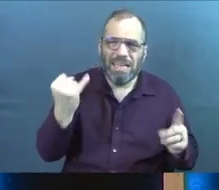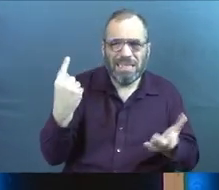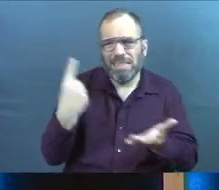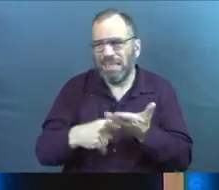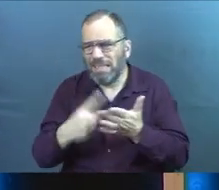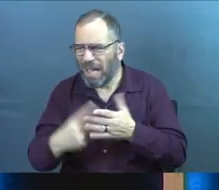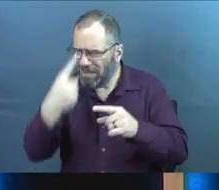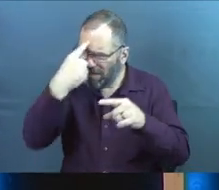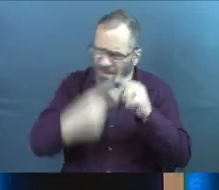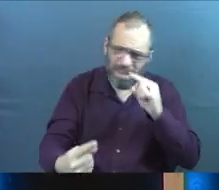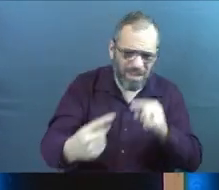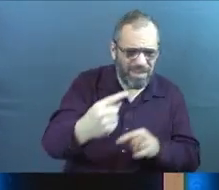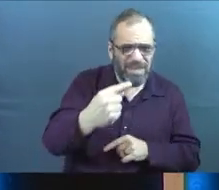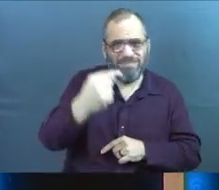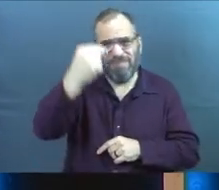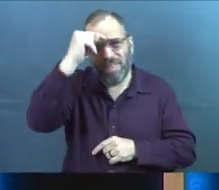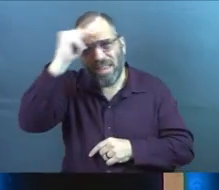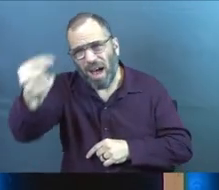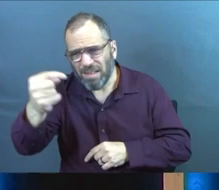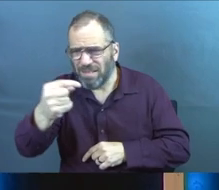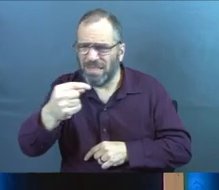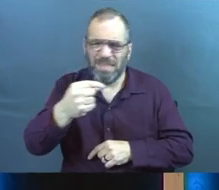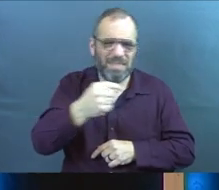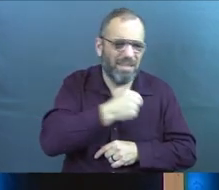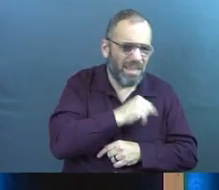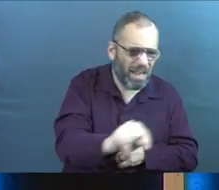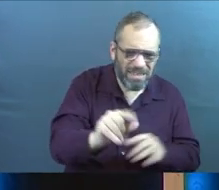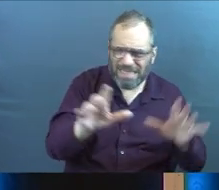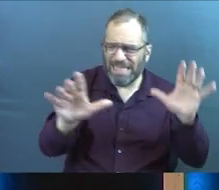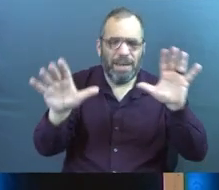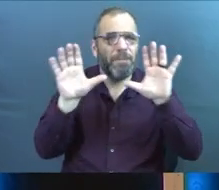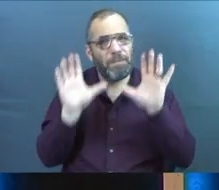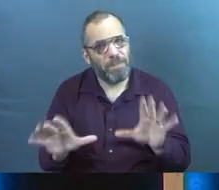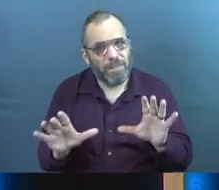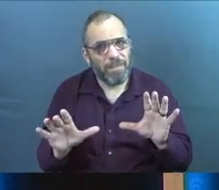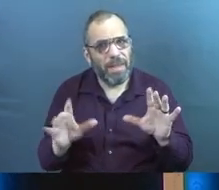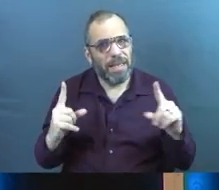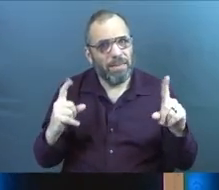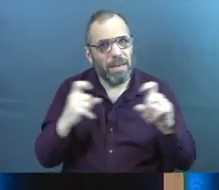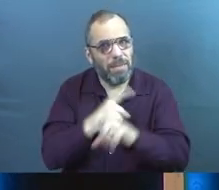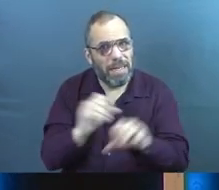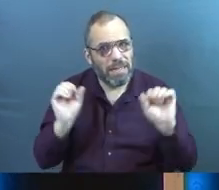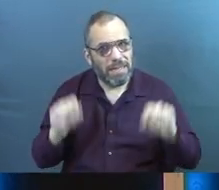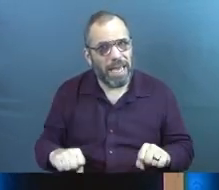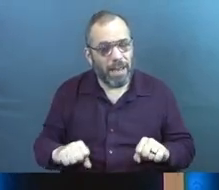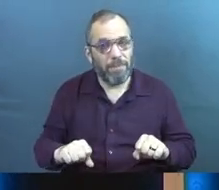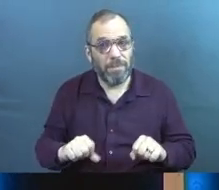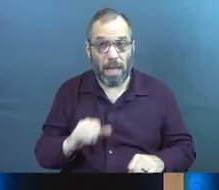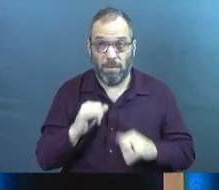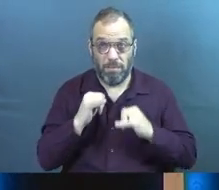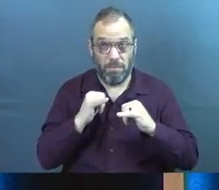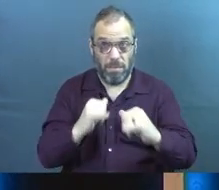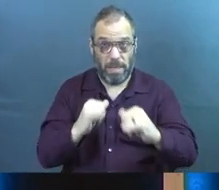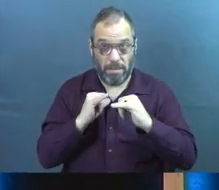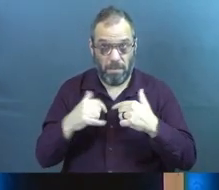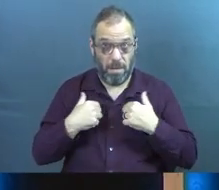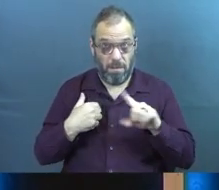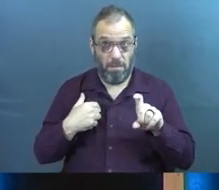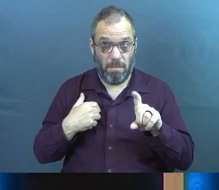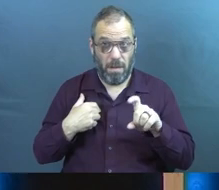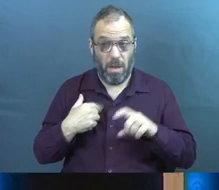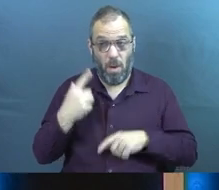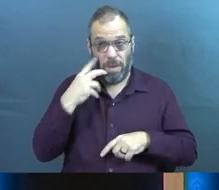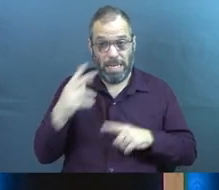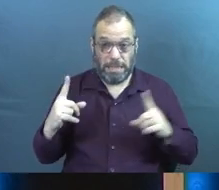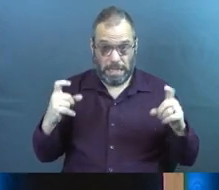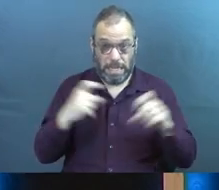different theology ideas on how this actually works or what it looks like, but it can be complex. And if you're like me, when I